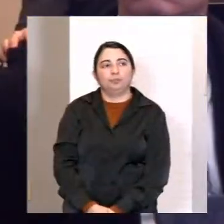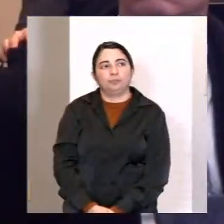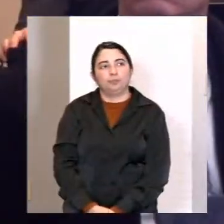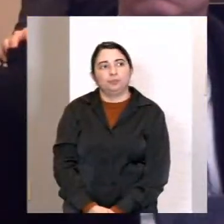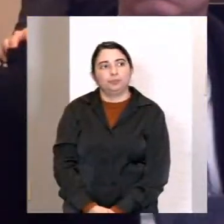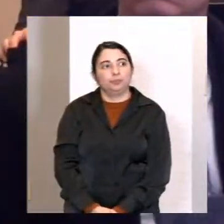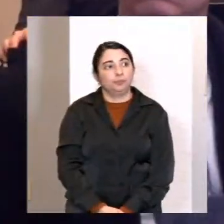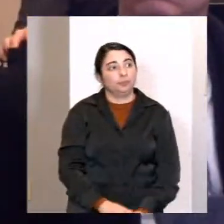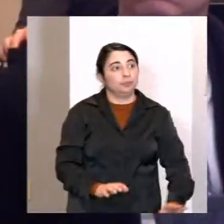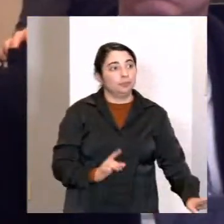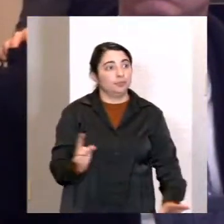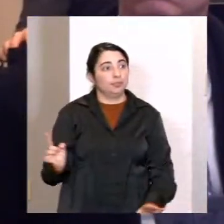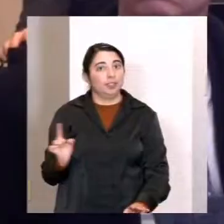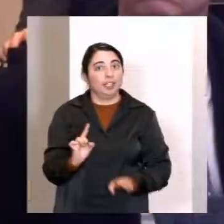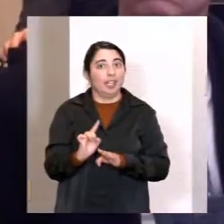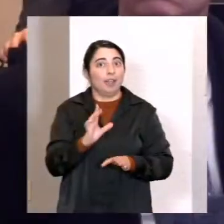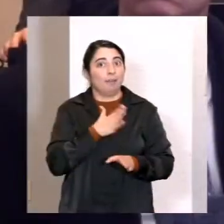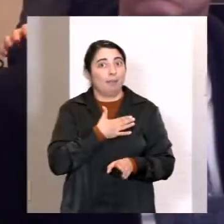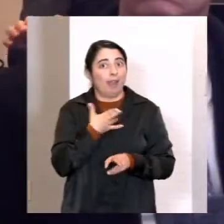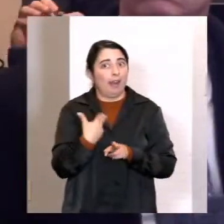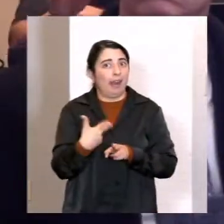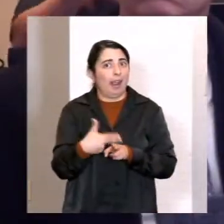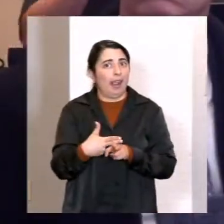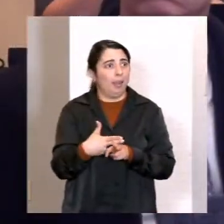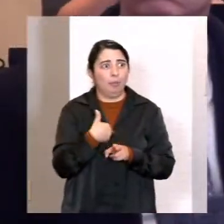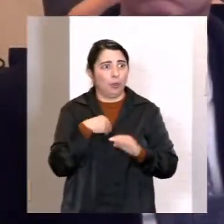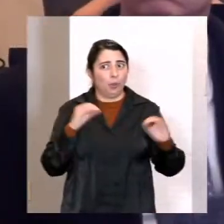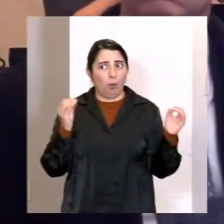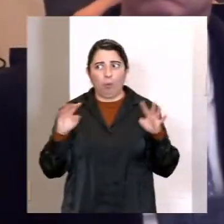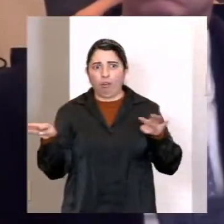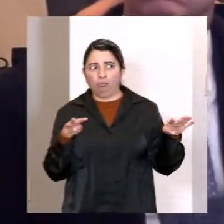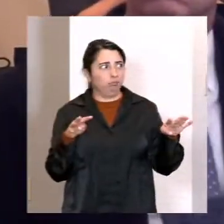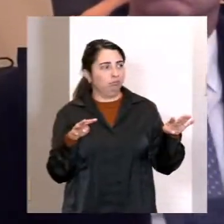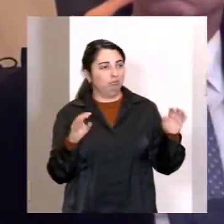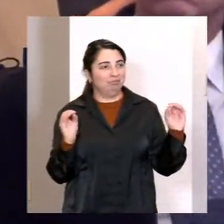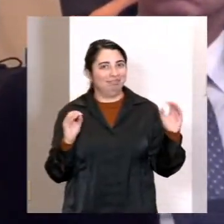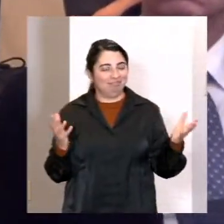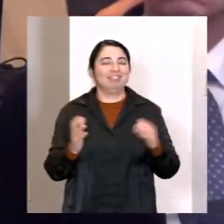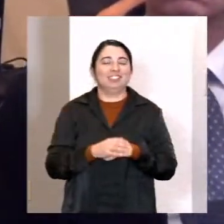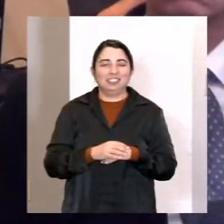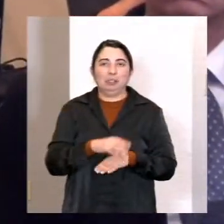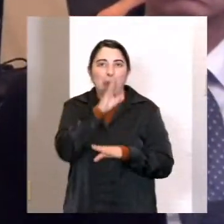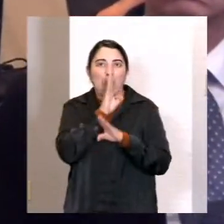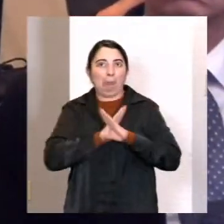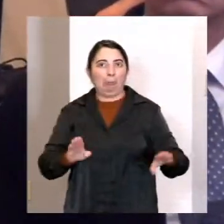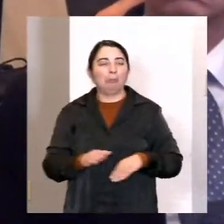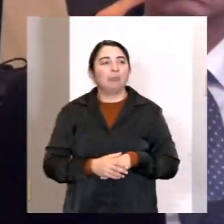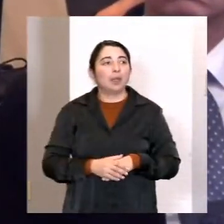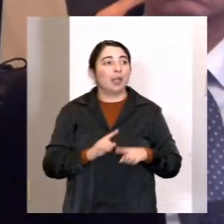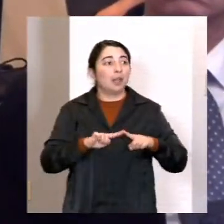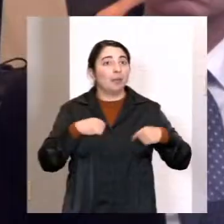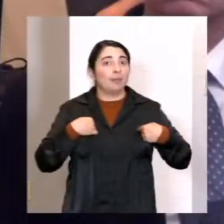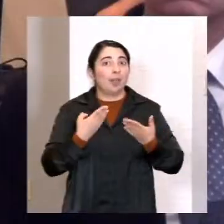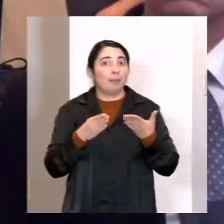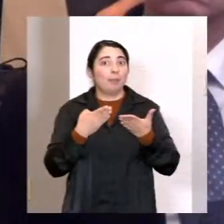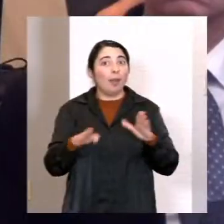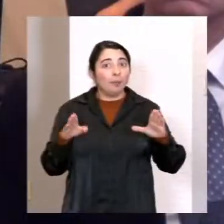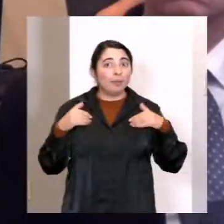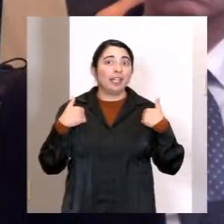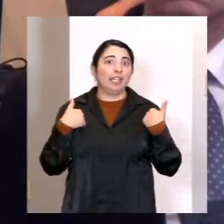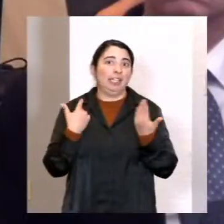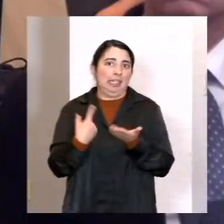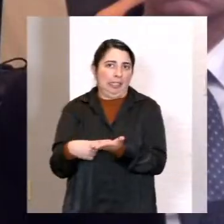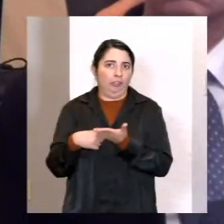Oh, geez, nobody reacted to my name. My first public hearing meeting that had anything to do with infrastructure